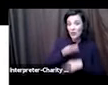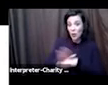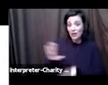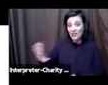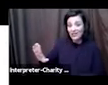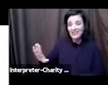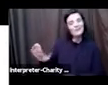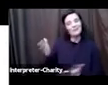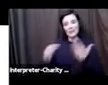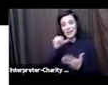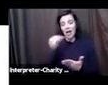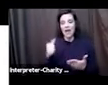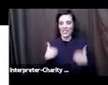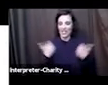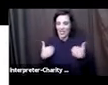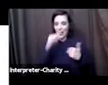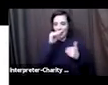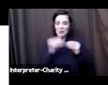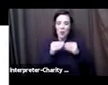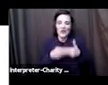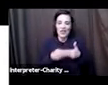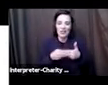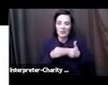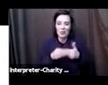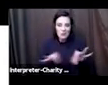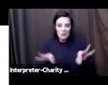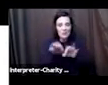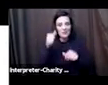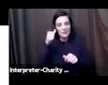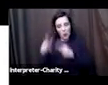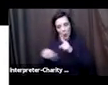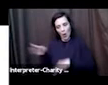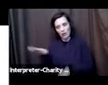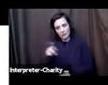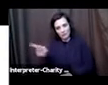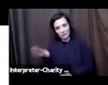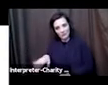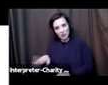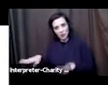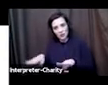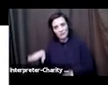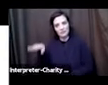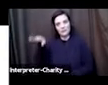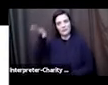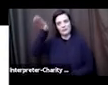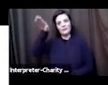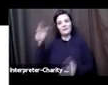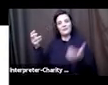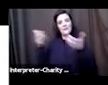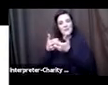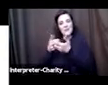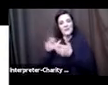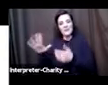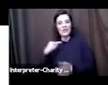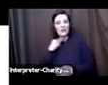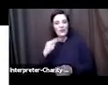they tend to be a little more flexible with that, but that's something to keep in mind as children age too, that we want to give them a device that also has a voice